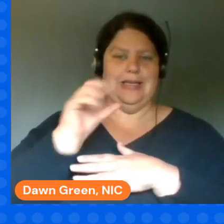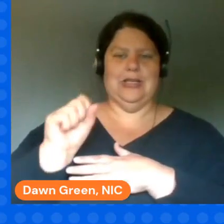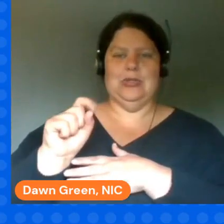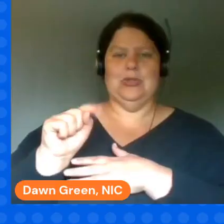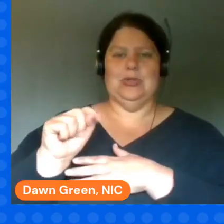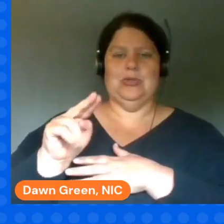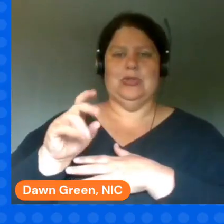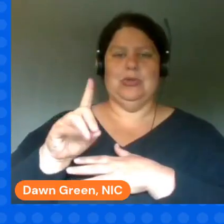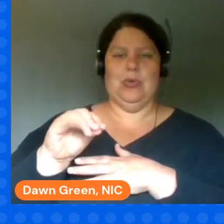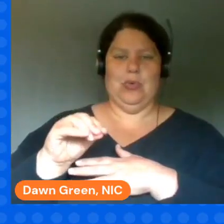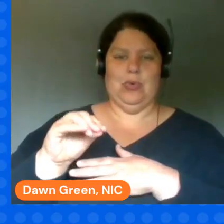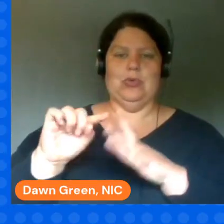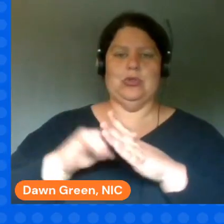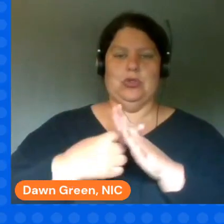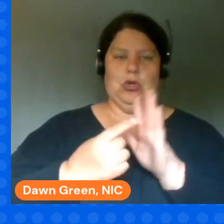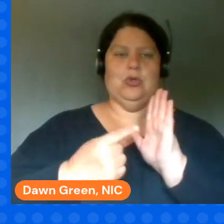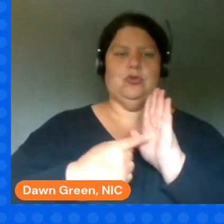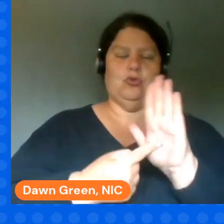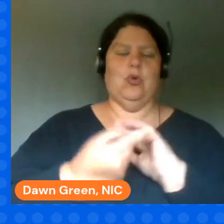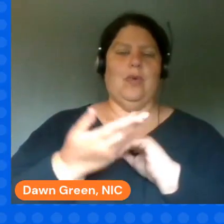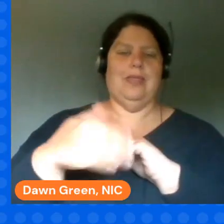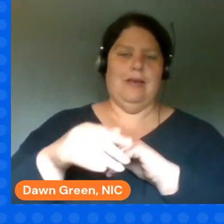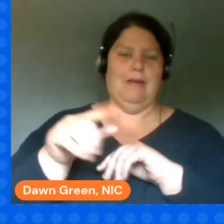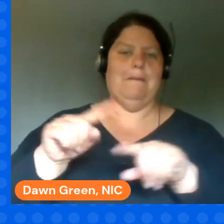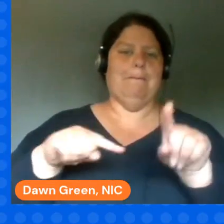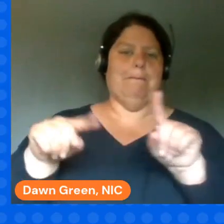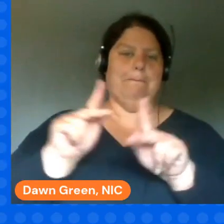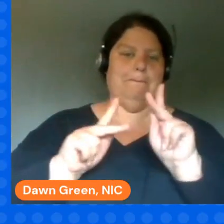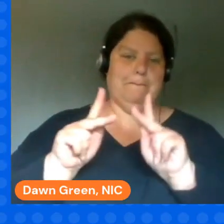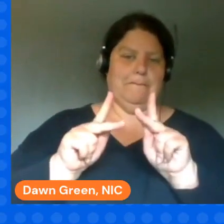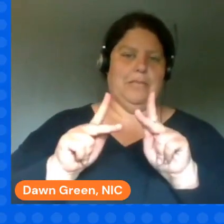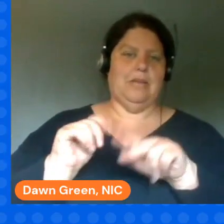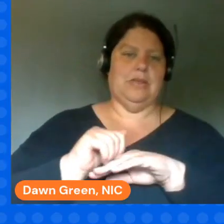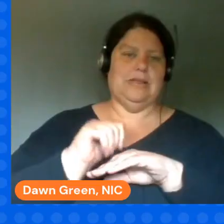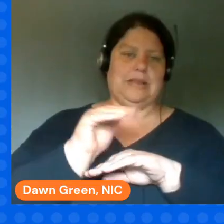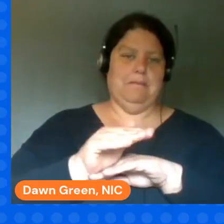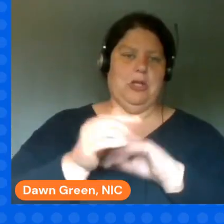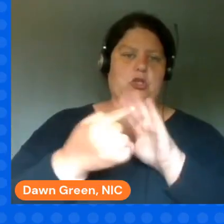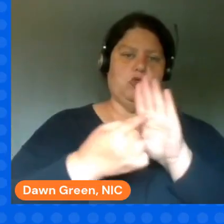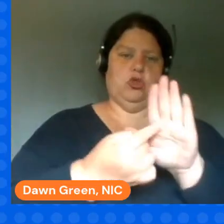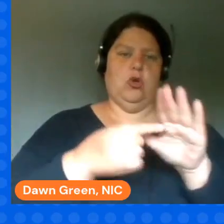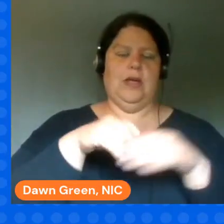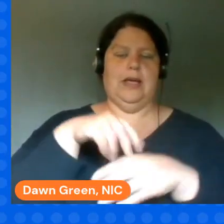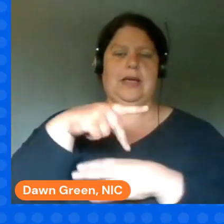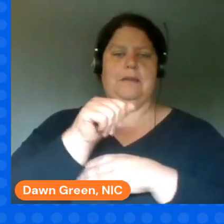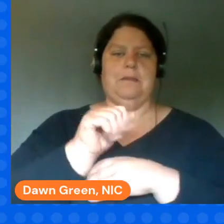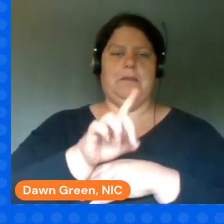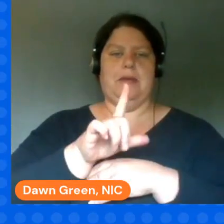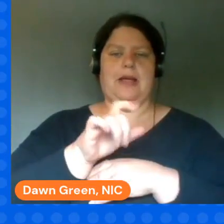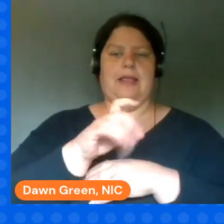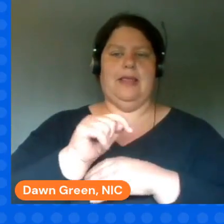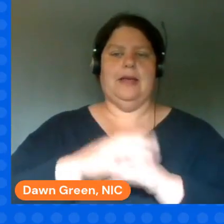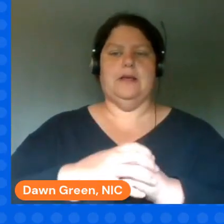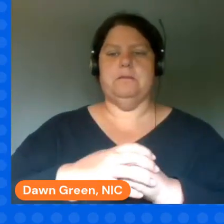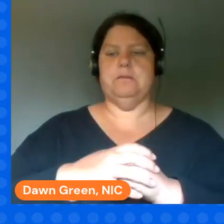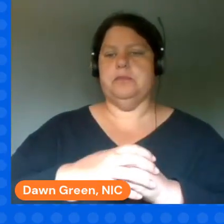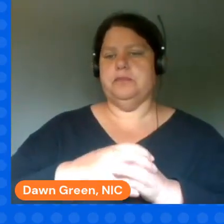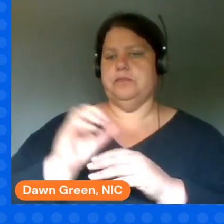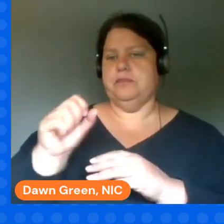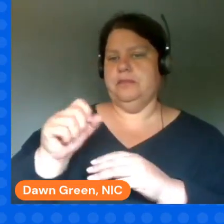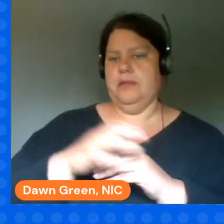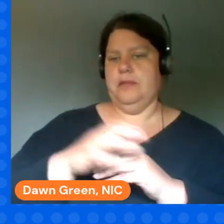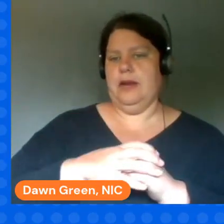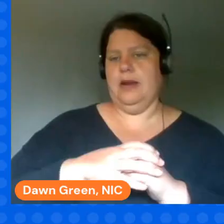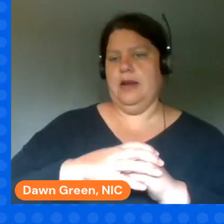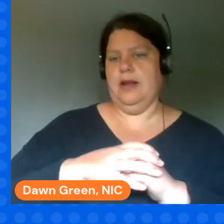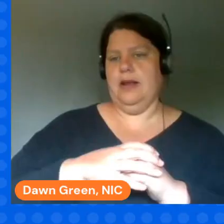people are submitting their projects and curating them within Padlet. Yeah. I guess what I'm seeing here is like